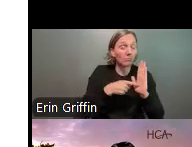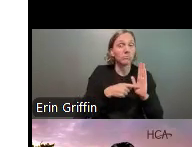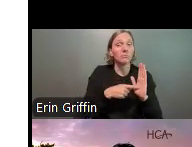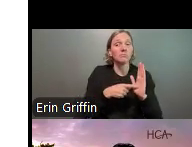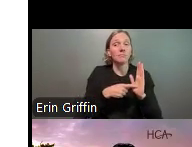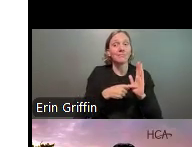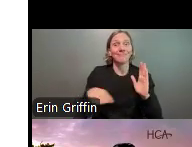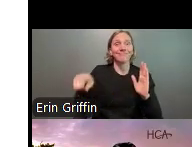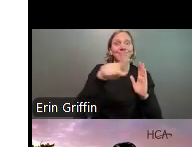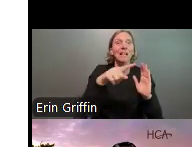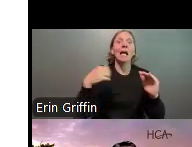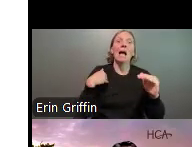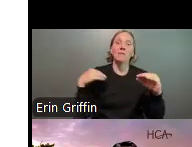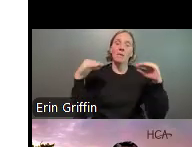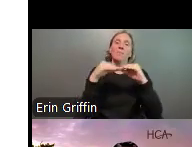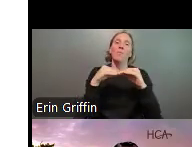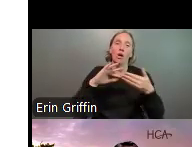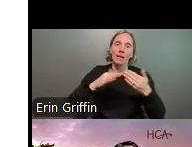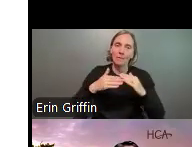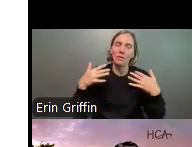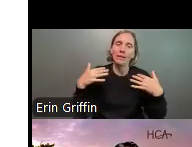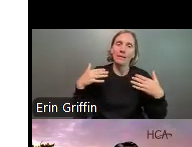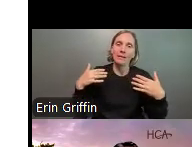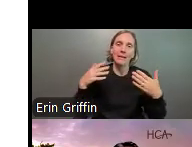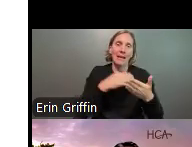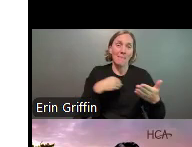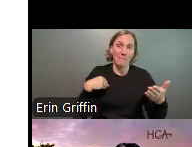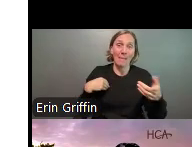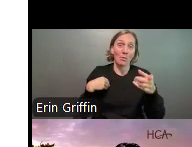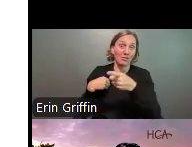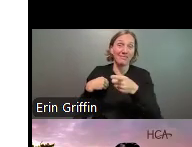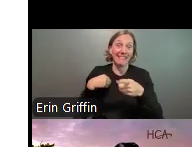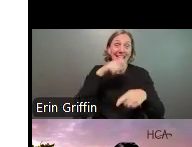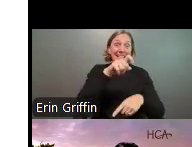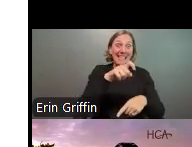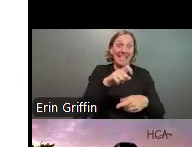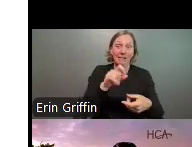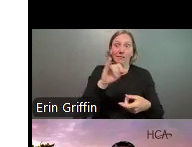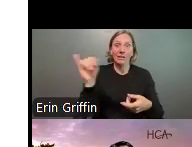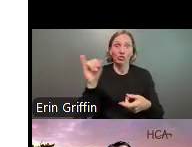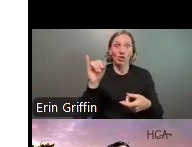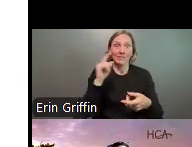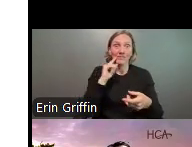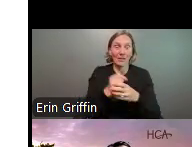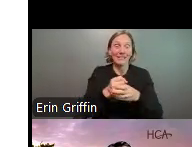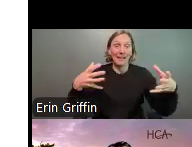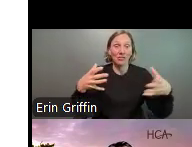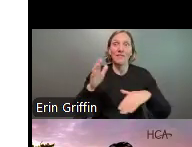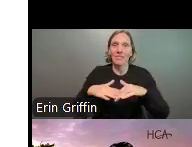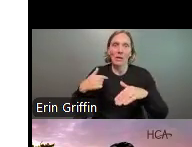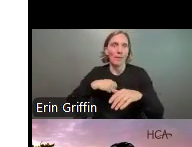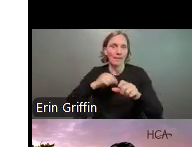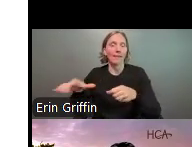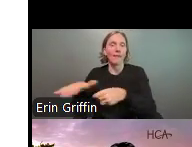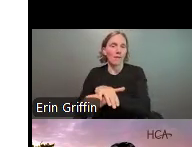would be eligible for Apple Health Expansion than there are spots available in the program right now. Next slide,